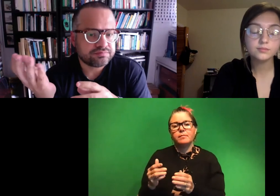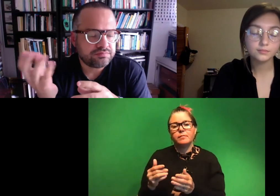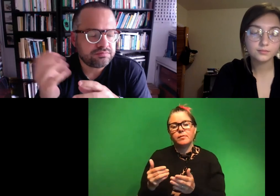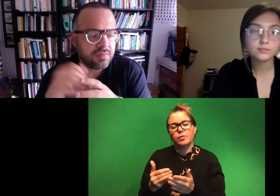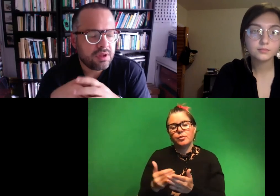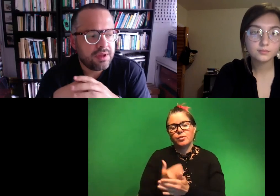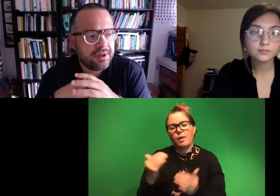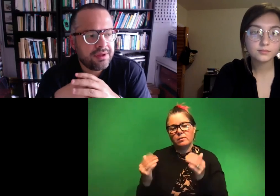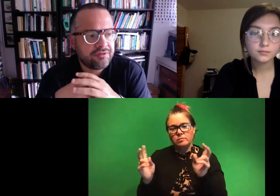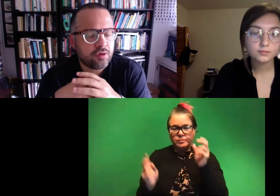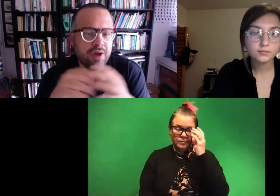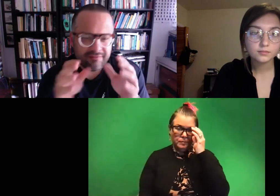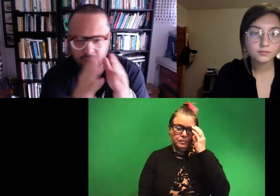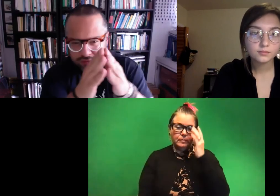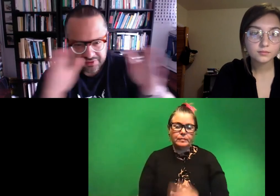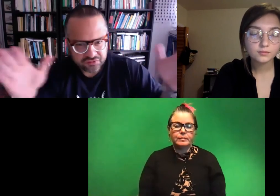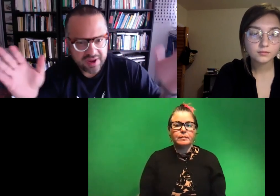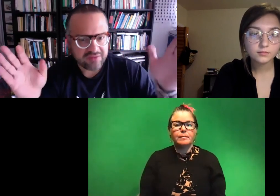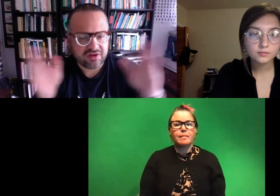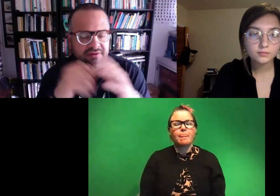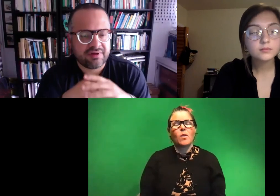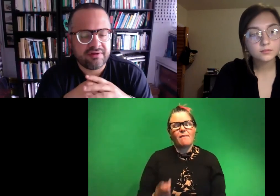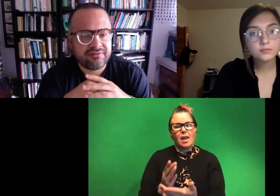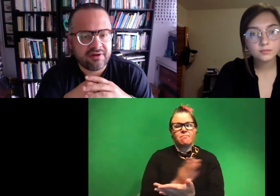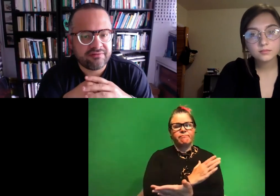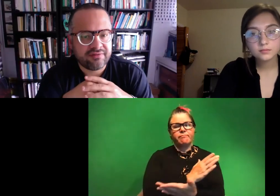Mm-hmm. So you have all this range